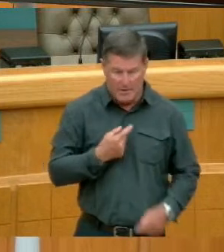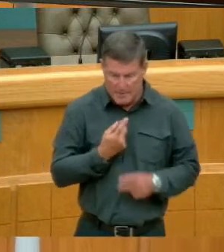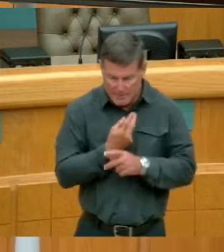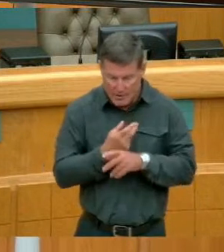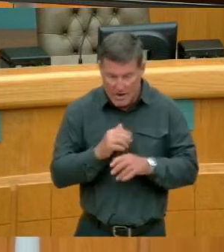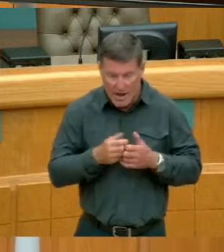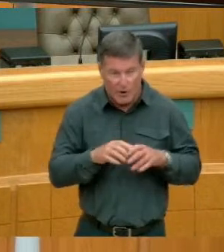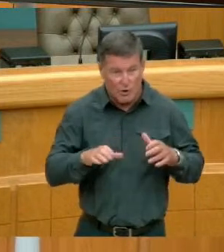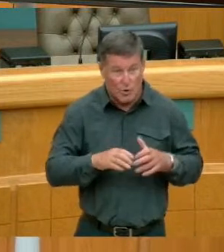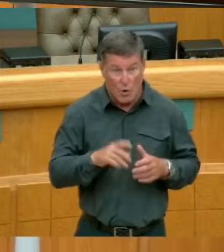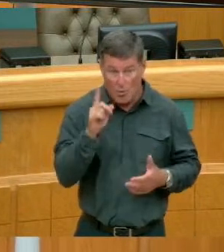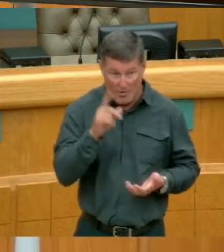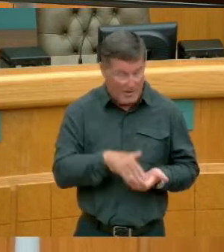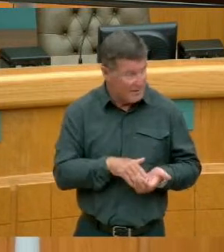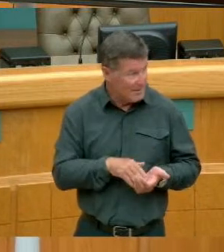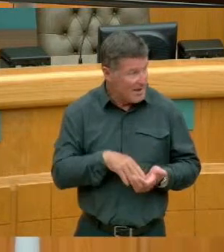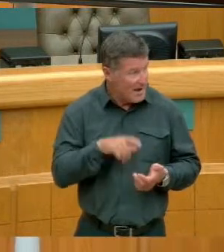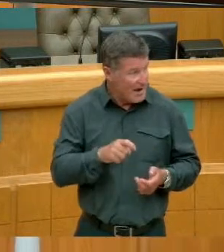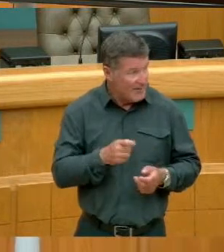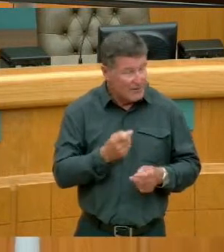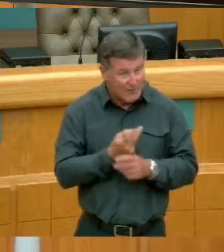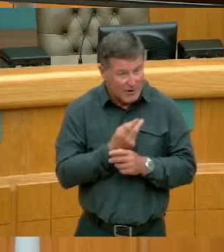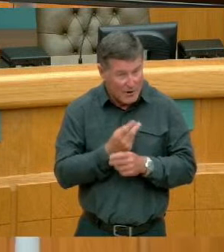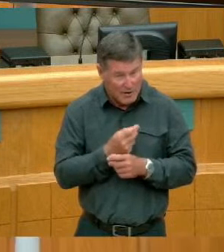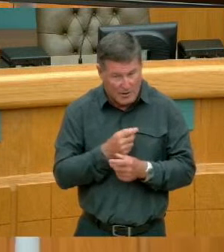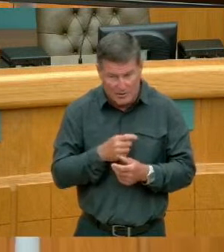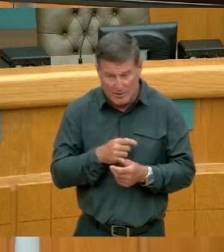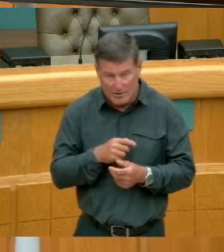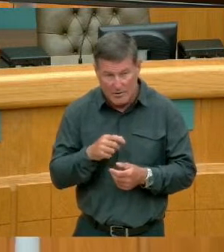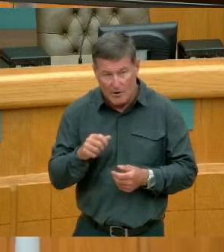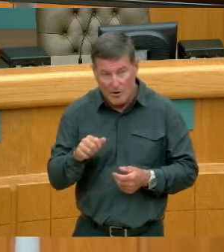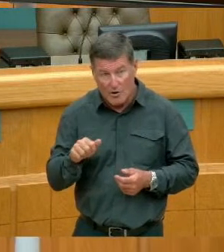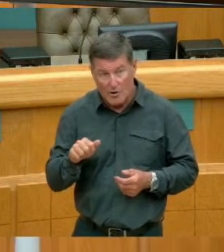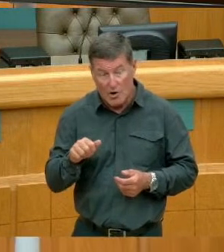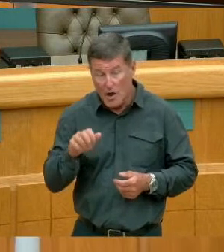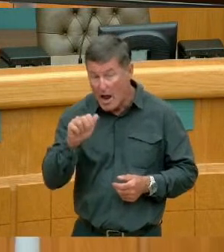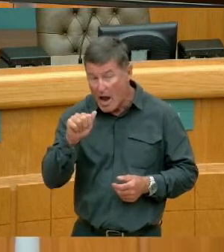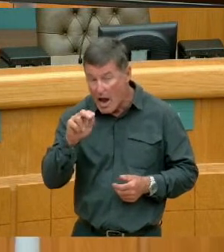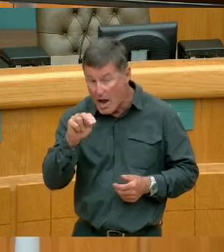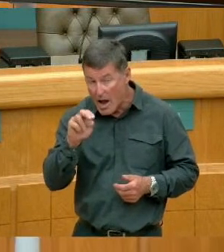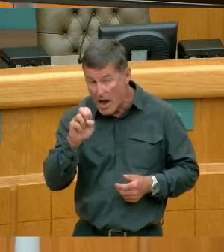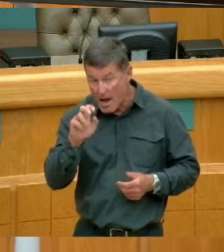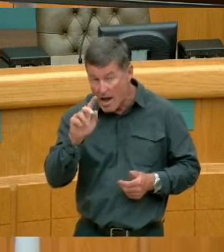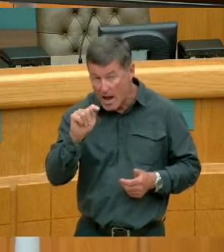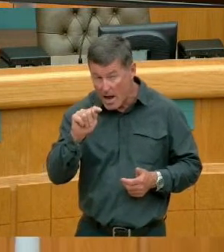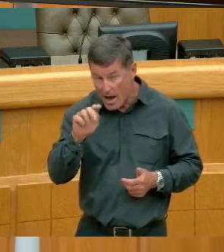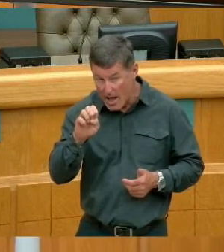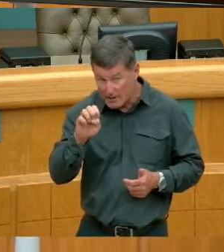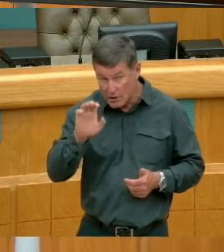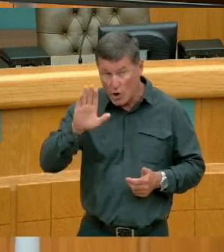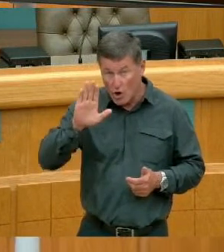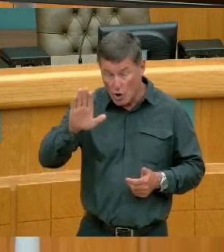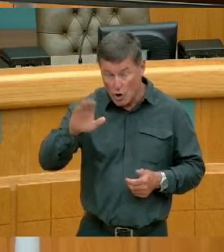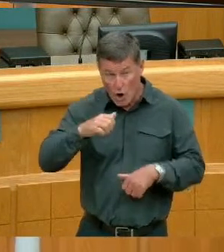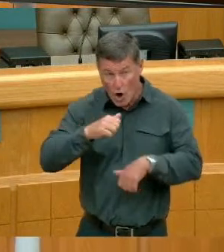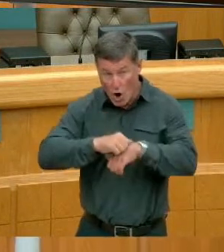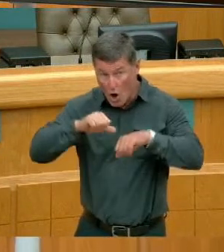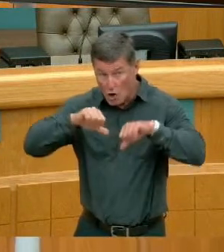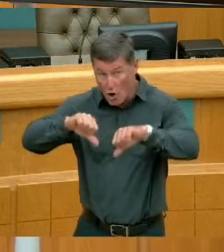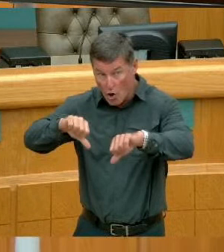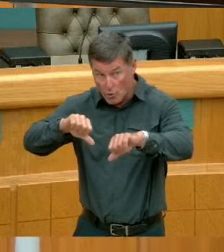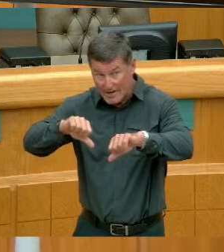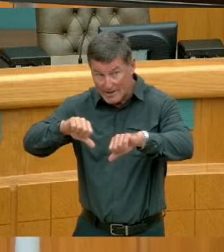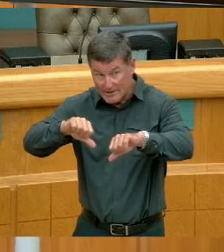to do 1,000. I've got to figure out what Annette's count at Concrete Street is. I know we're doing 189